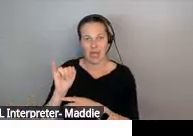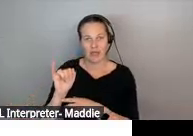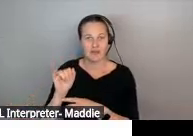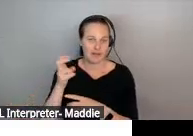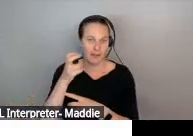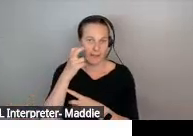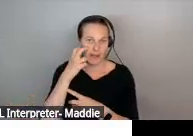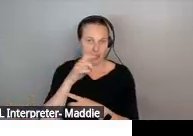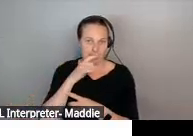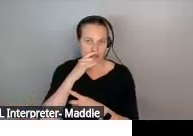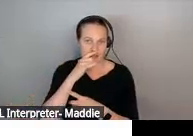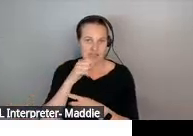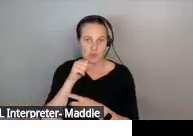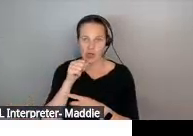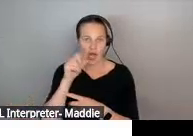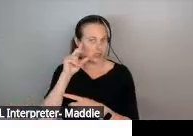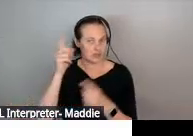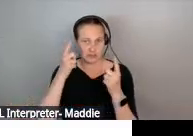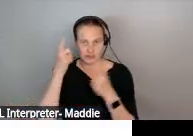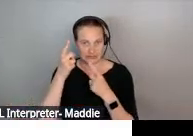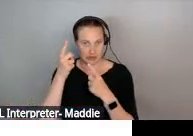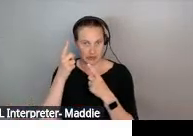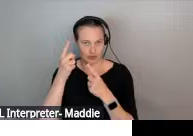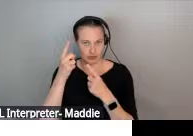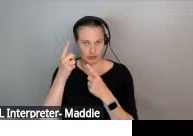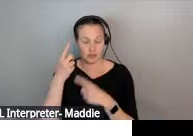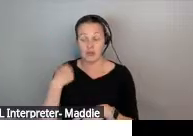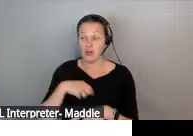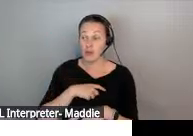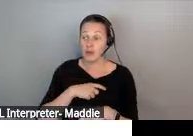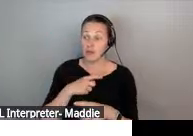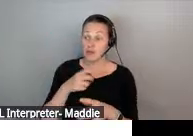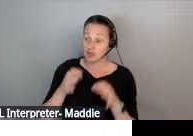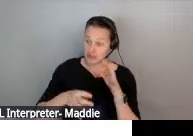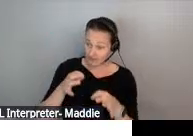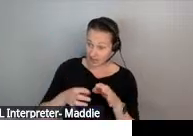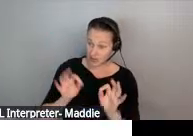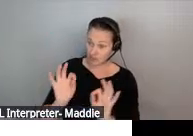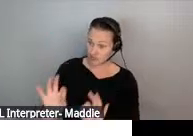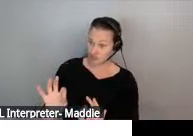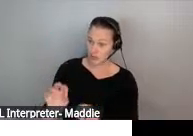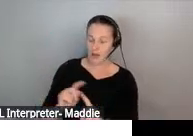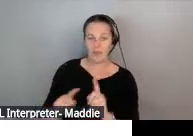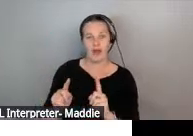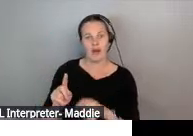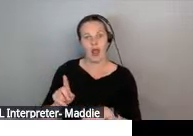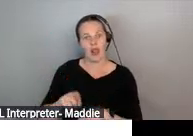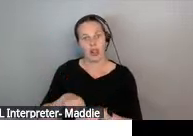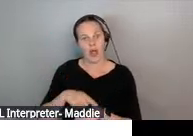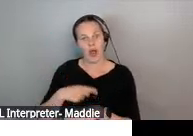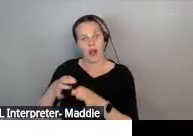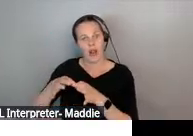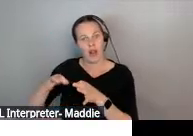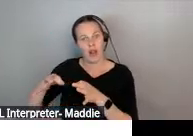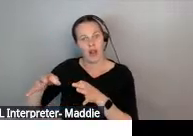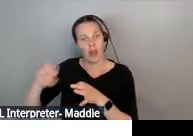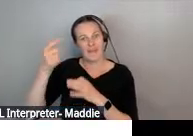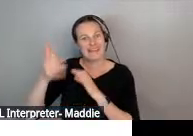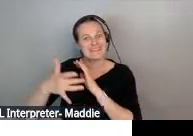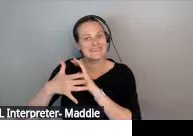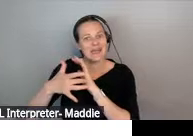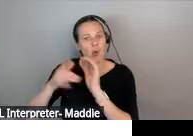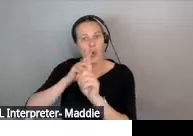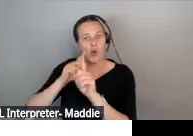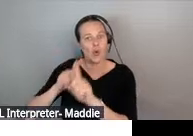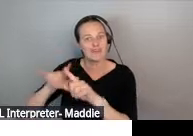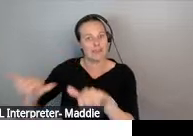about. Once we could justify it, they were great. But it took way too long because everyone was ordering tech at the same time. So this is